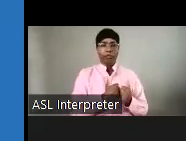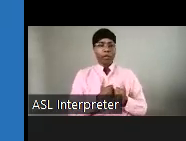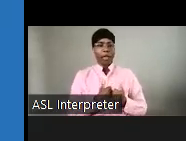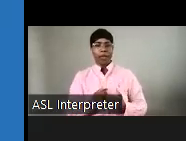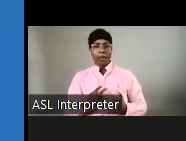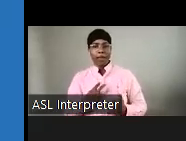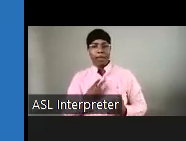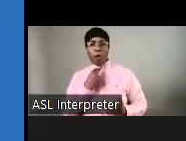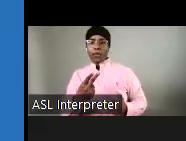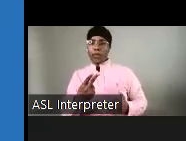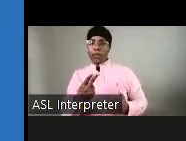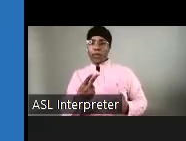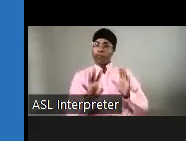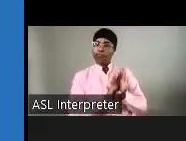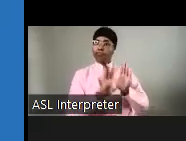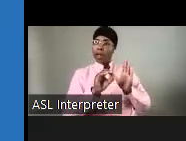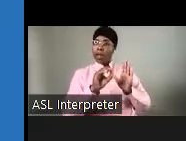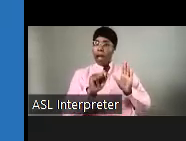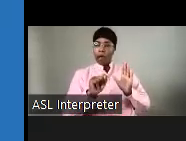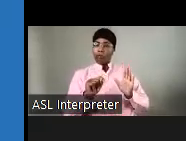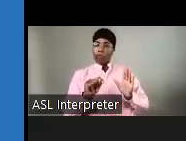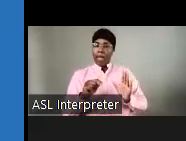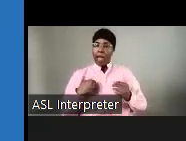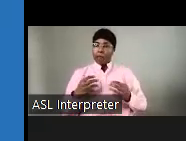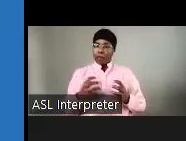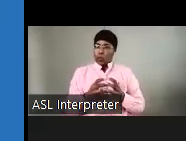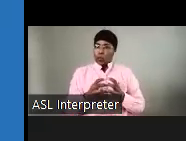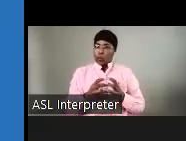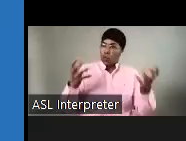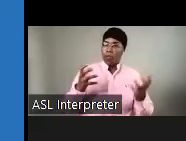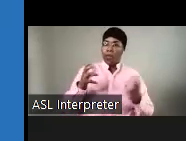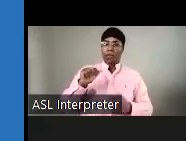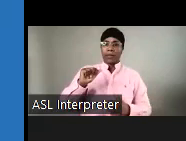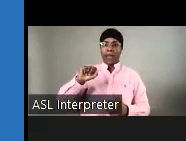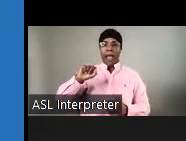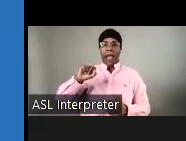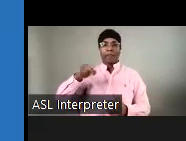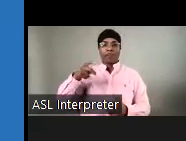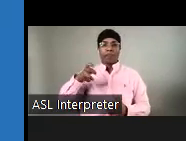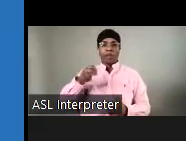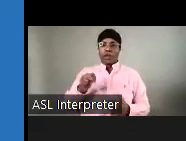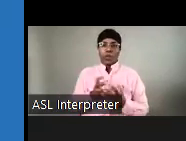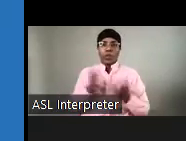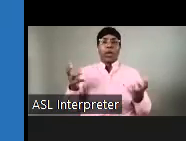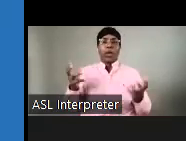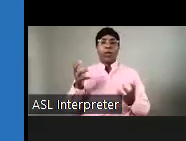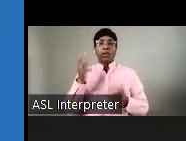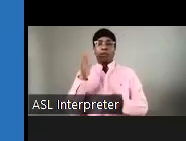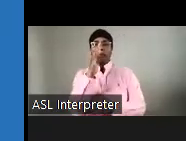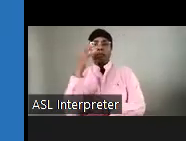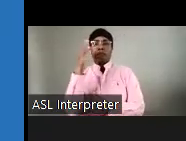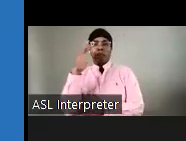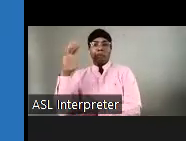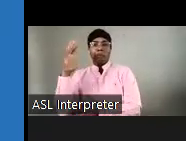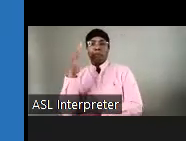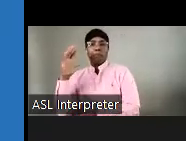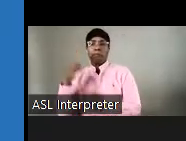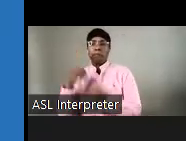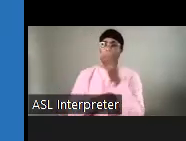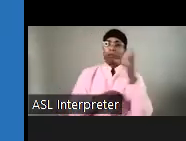much aspen, but it's a difficult problem to remediate, and everybody just want to kind of pass it down the line.